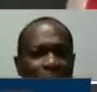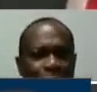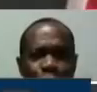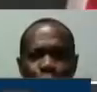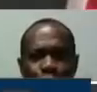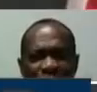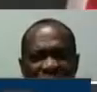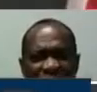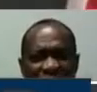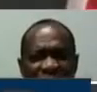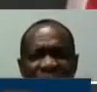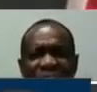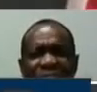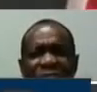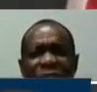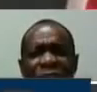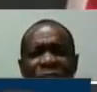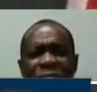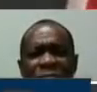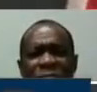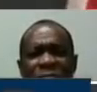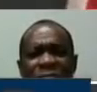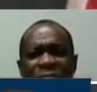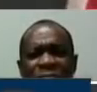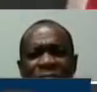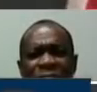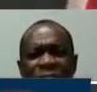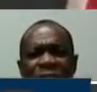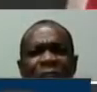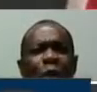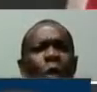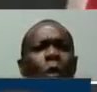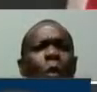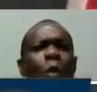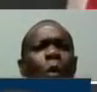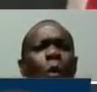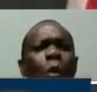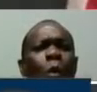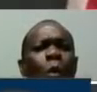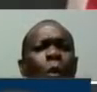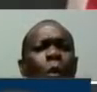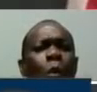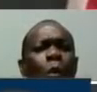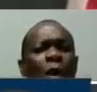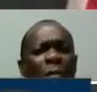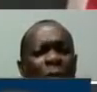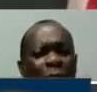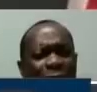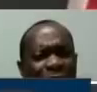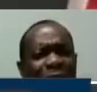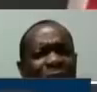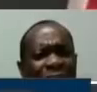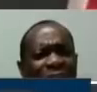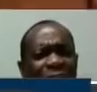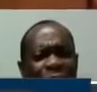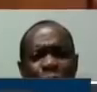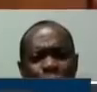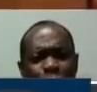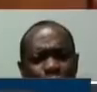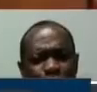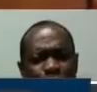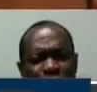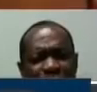you. Well, yeah, one more question, so we can try and wrap it up in a reasonable way,